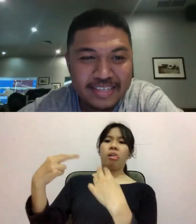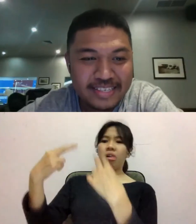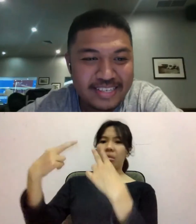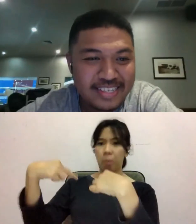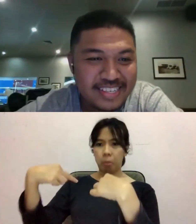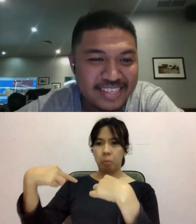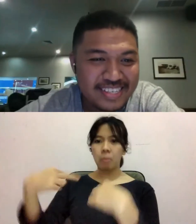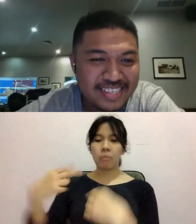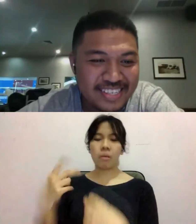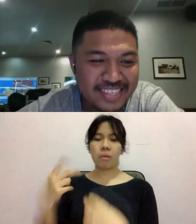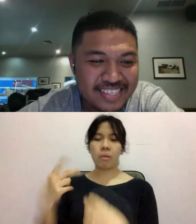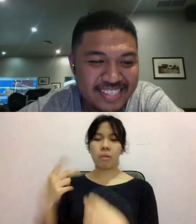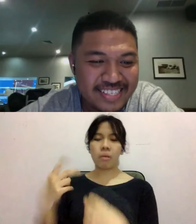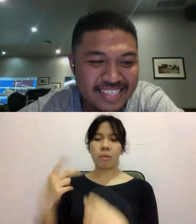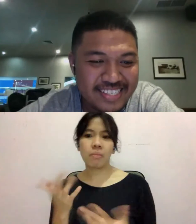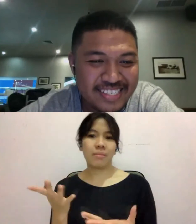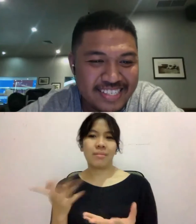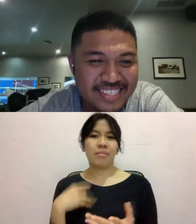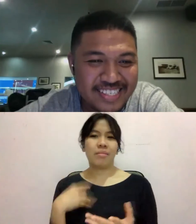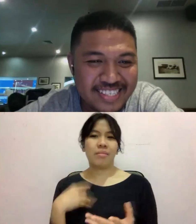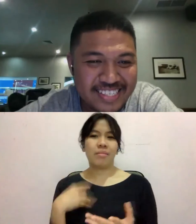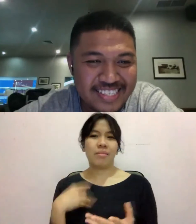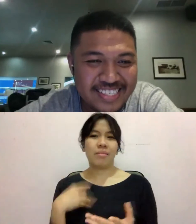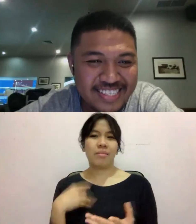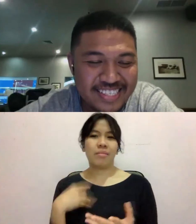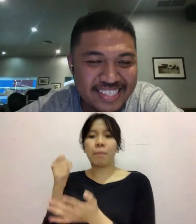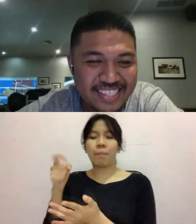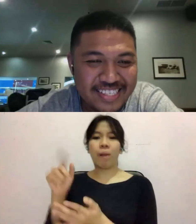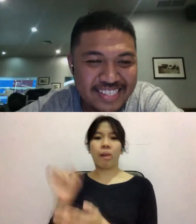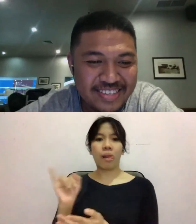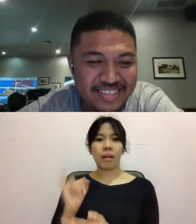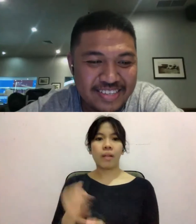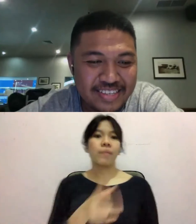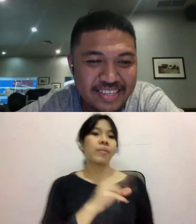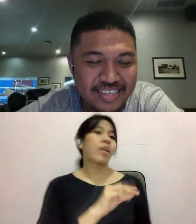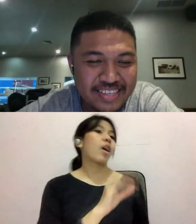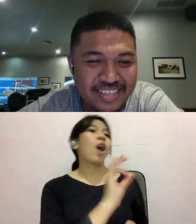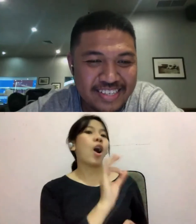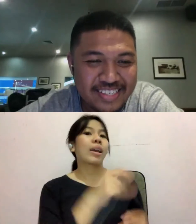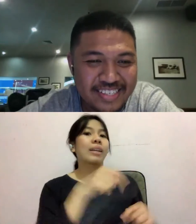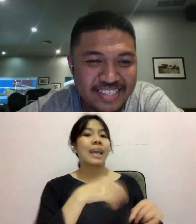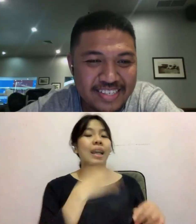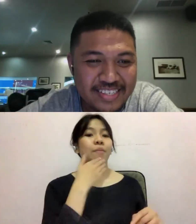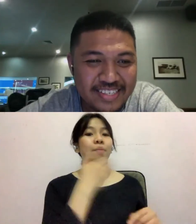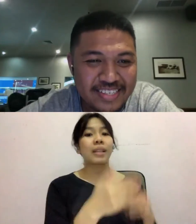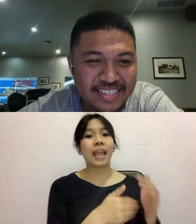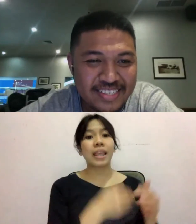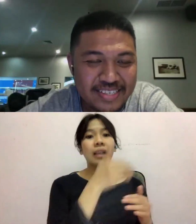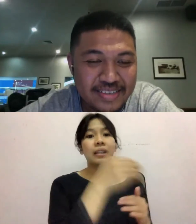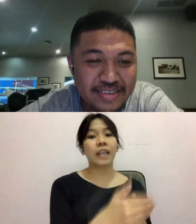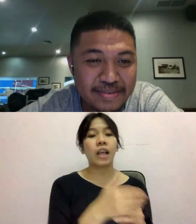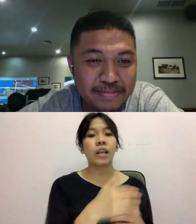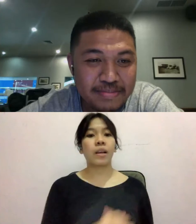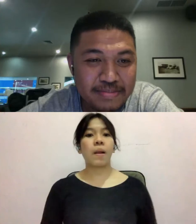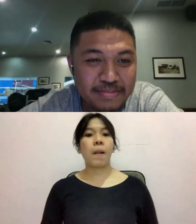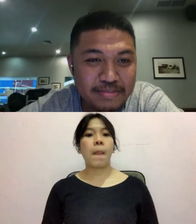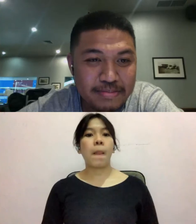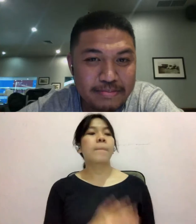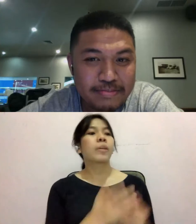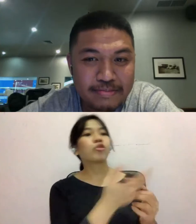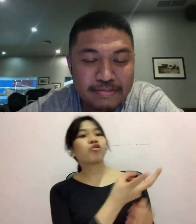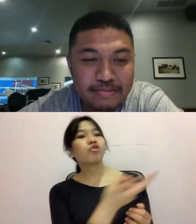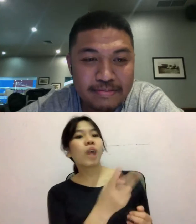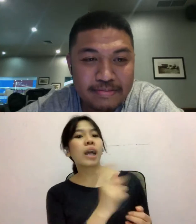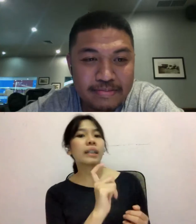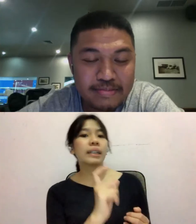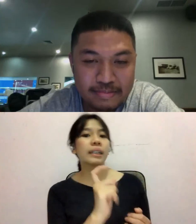Yes. Yeah. So moving on to the next question, then, how do you express love?